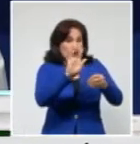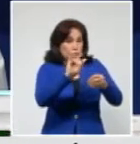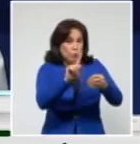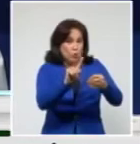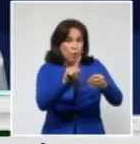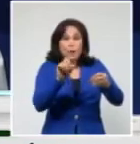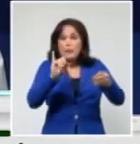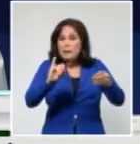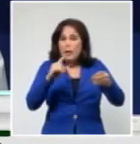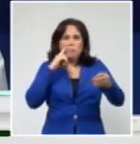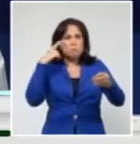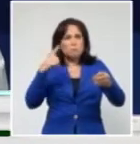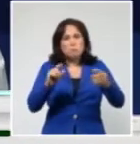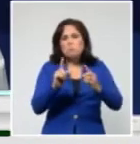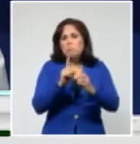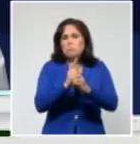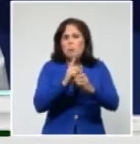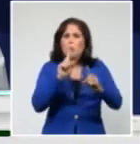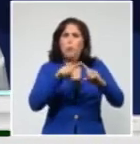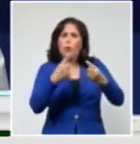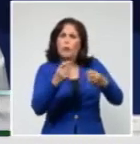at 439.